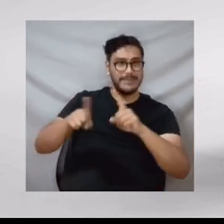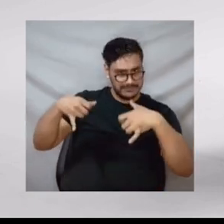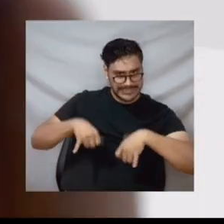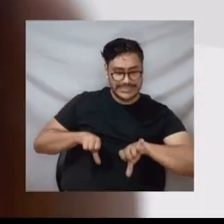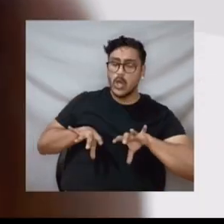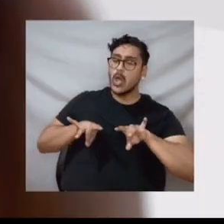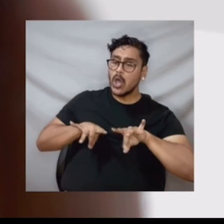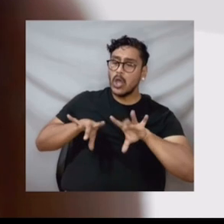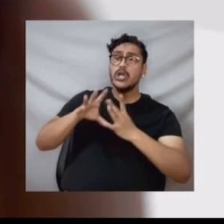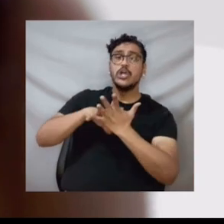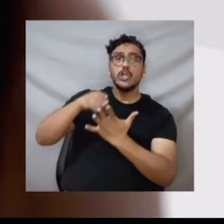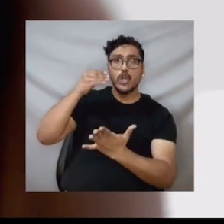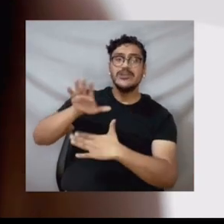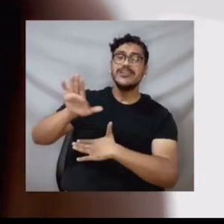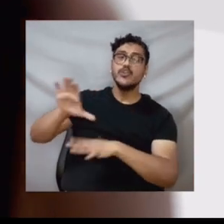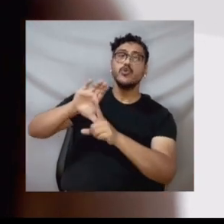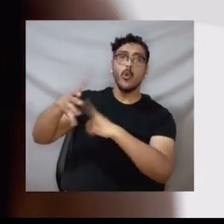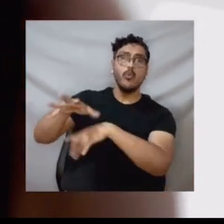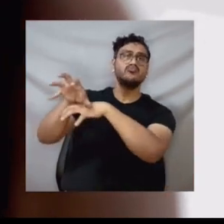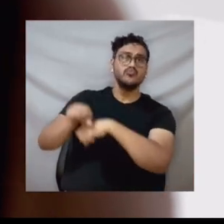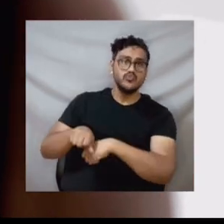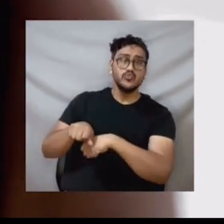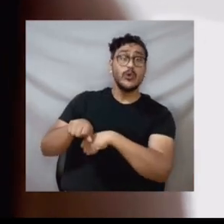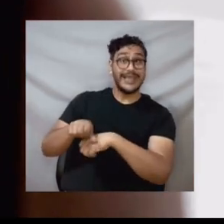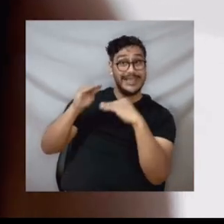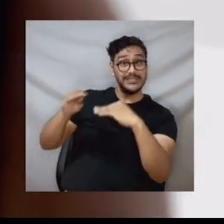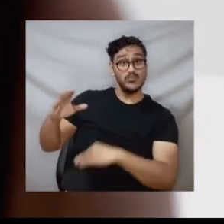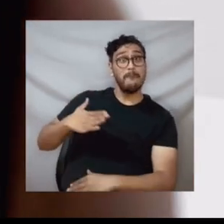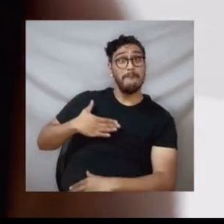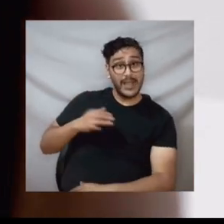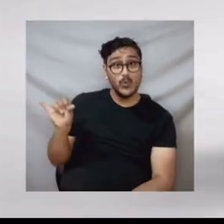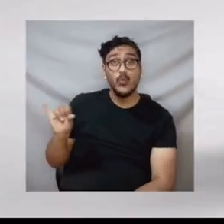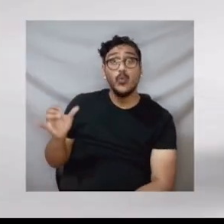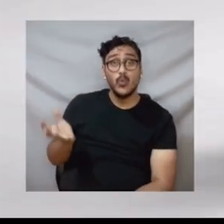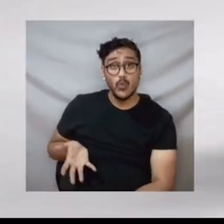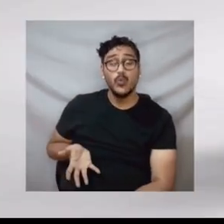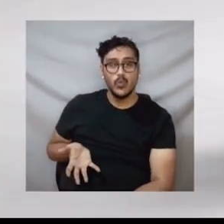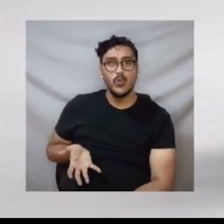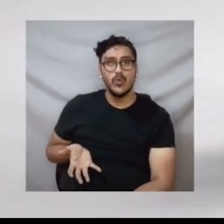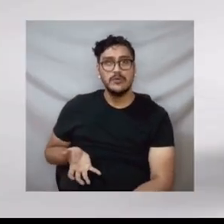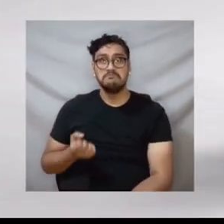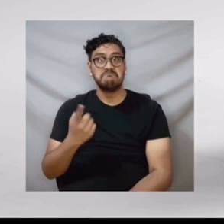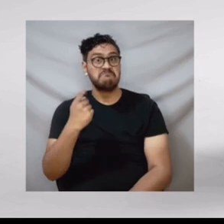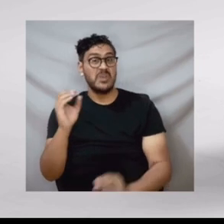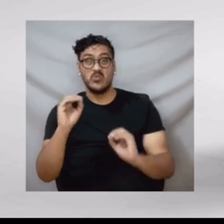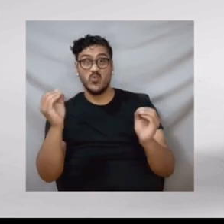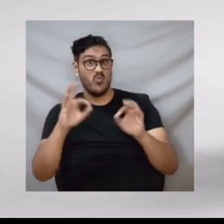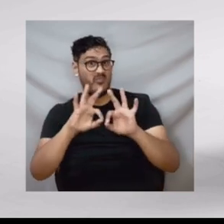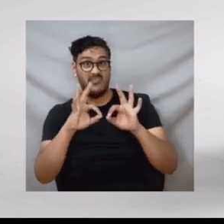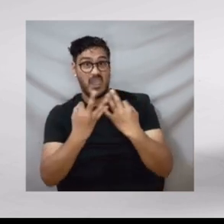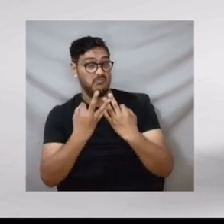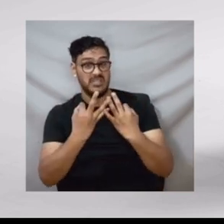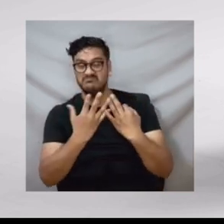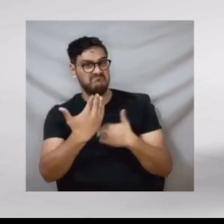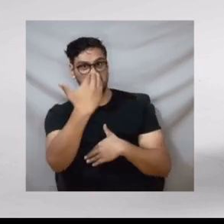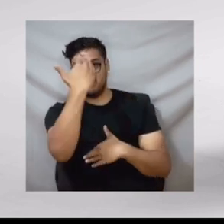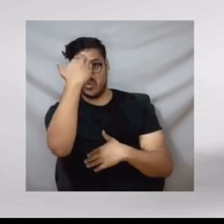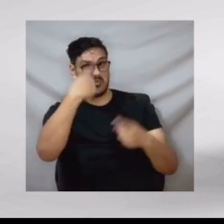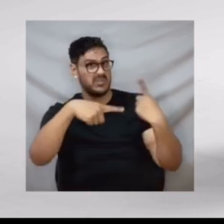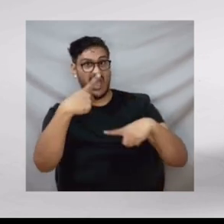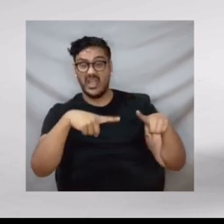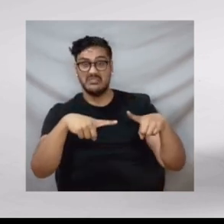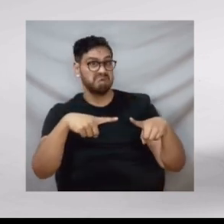culture and teaching you about mine no one in the family picked up sign language not even